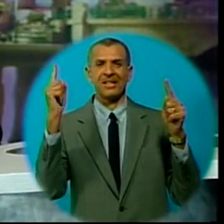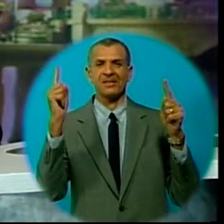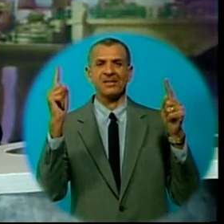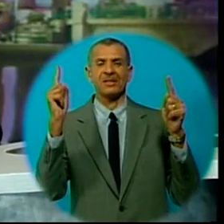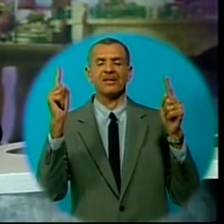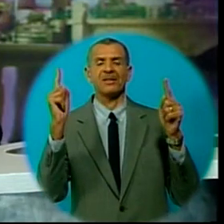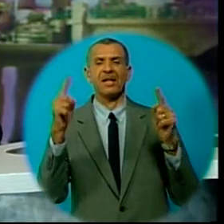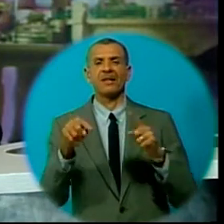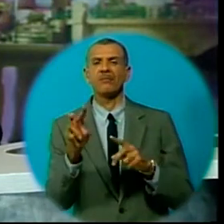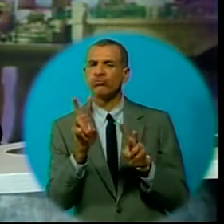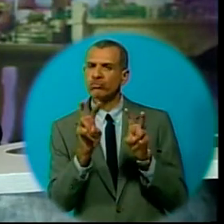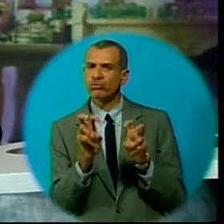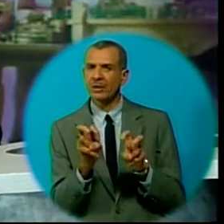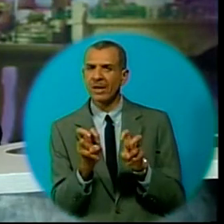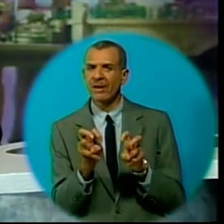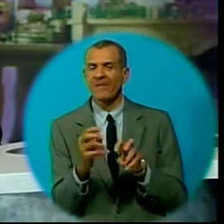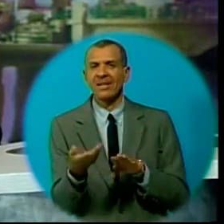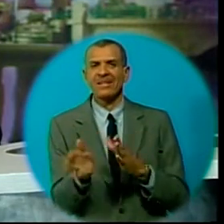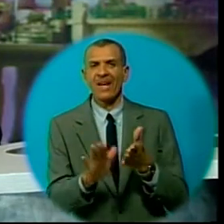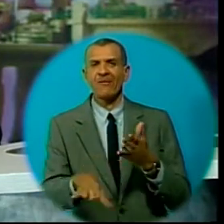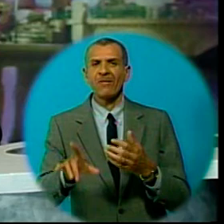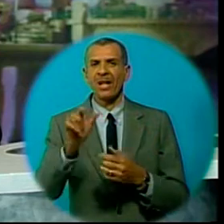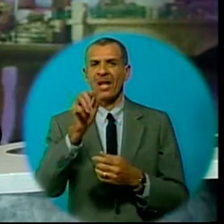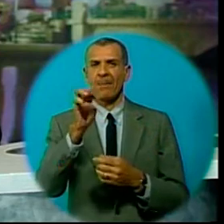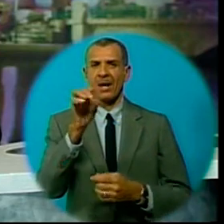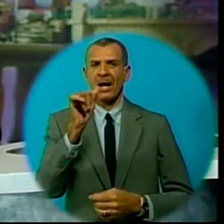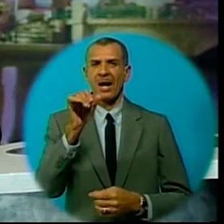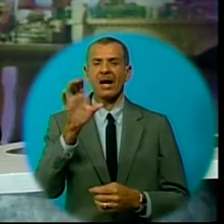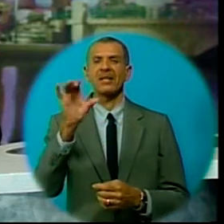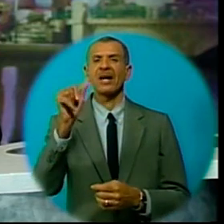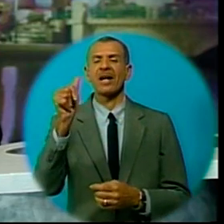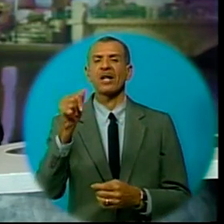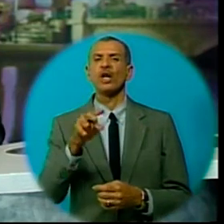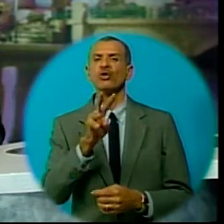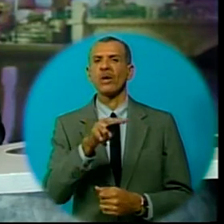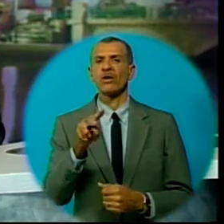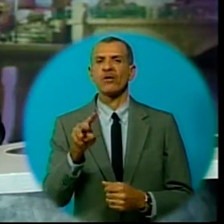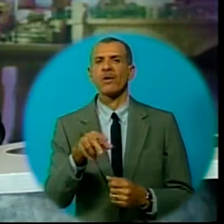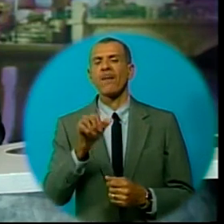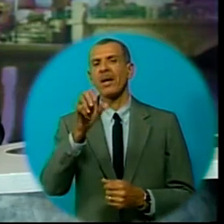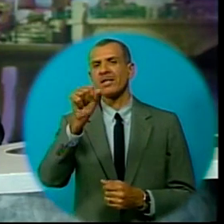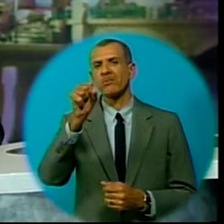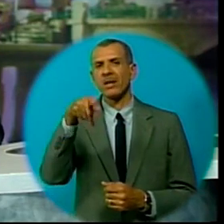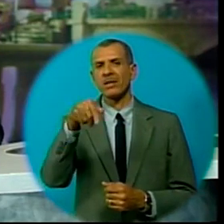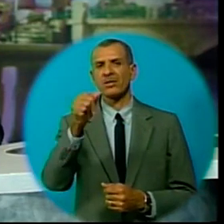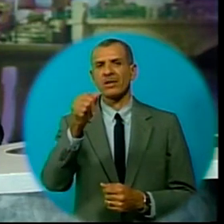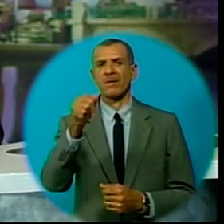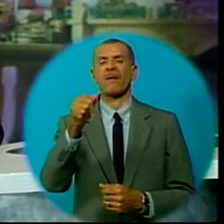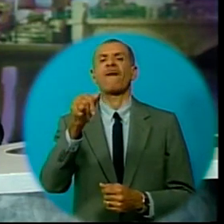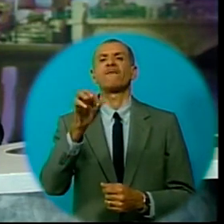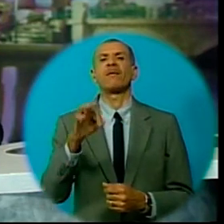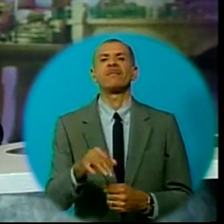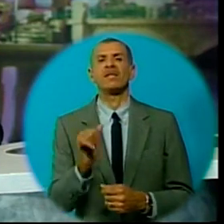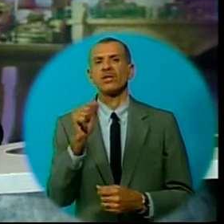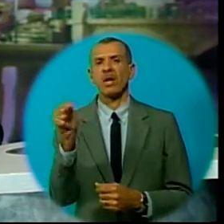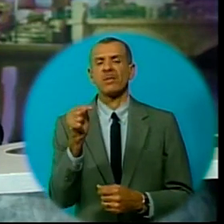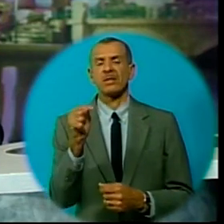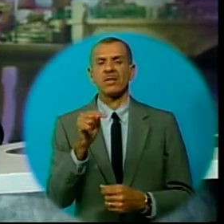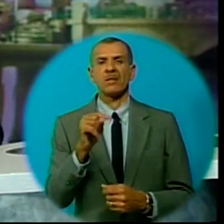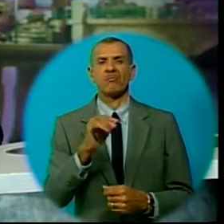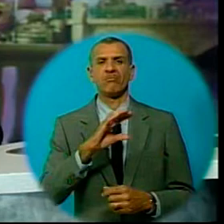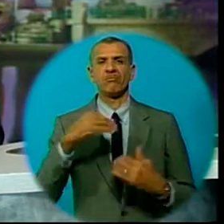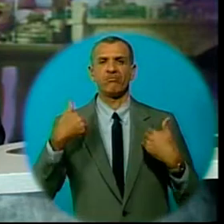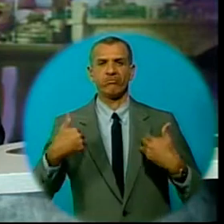the unnatural death of Lamar Carter, 22 years, of Spring Farm, St. Thomas. His body was discovered in a motor car